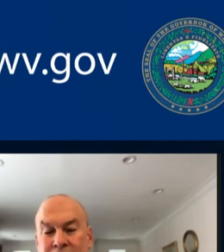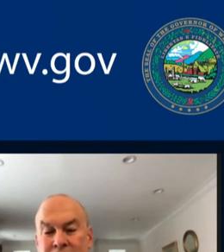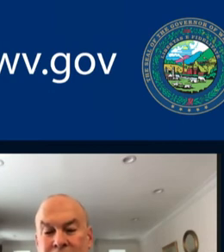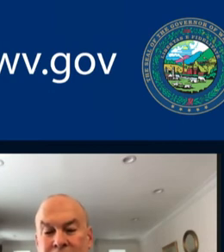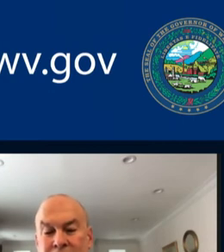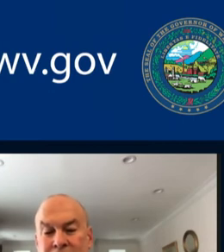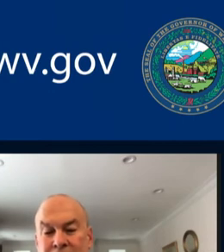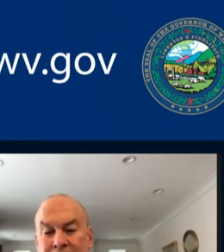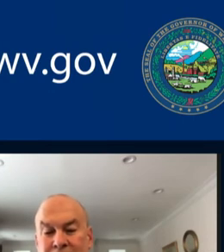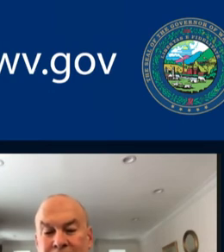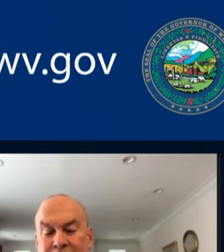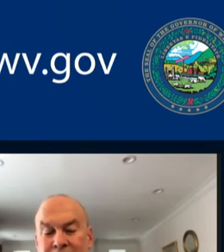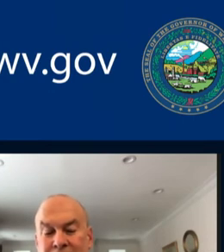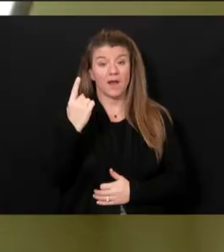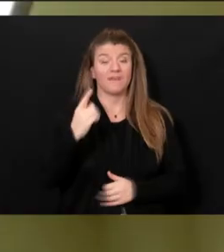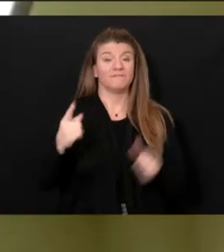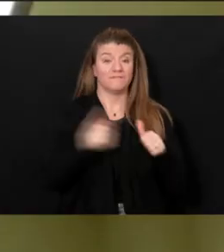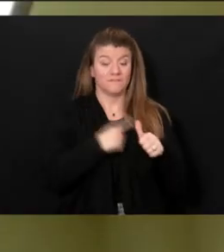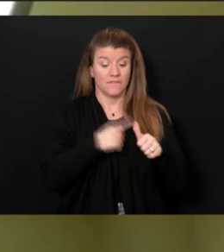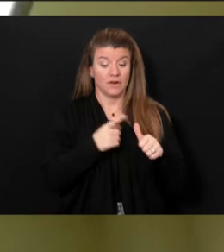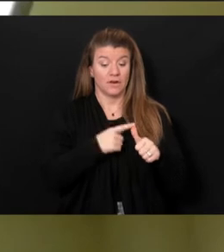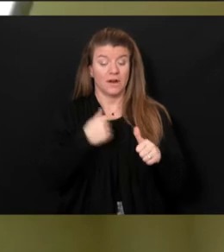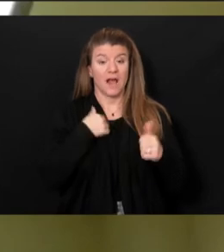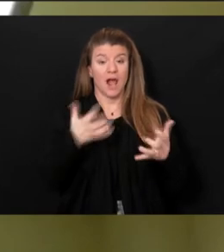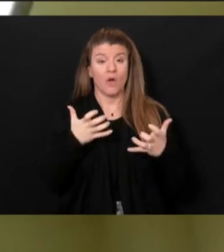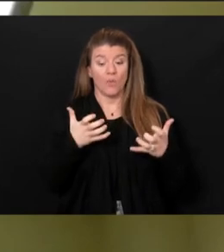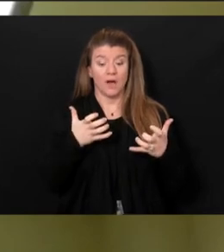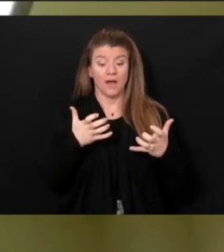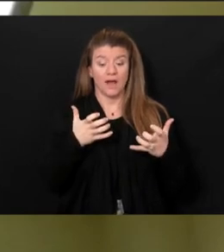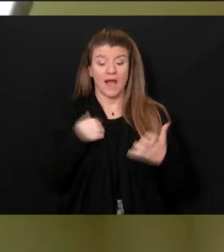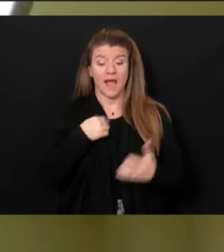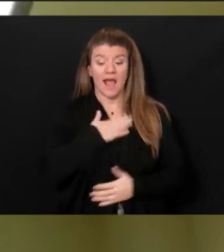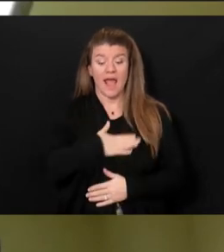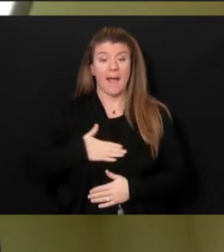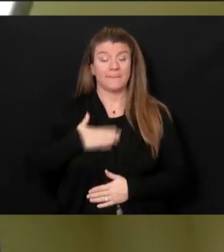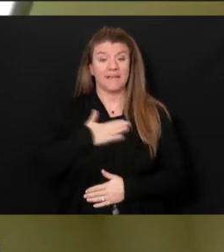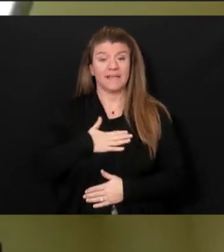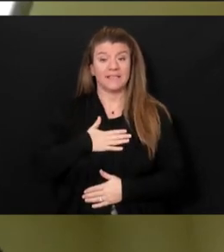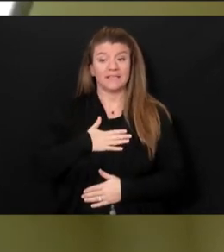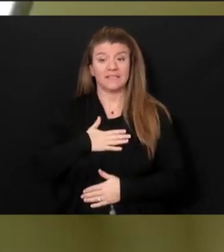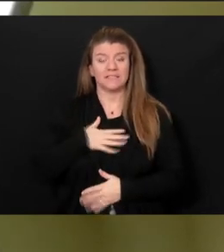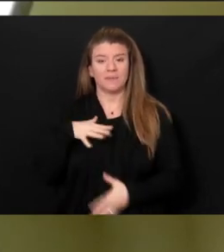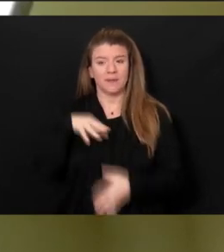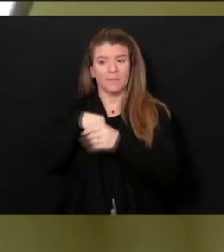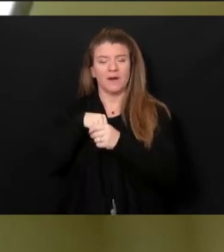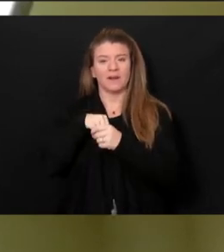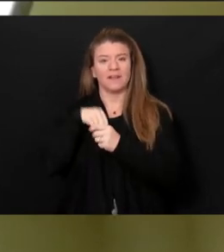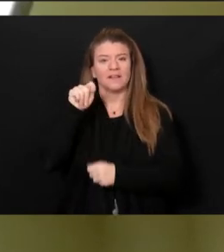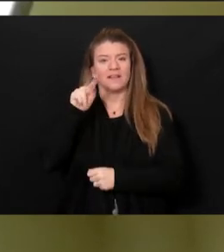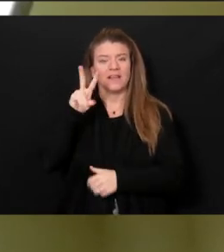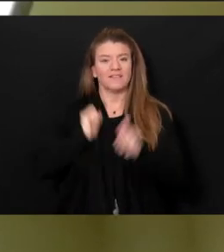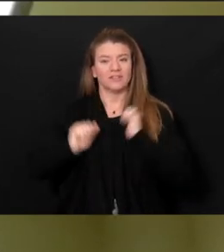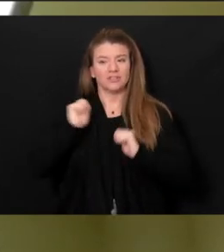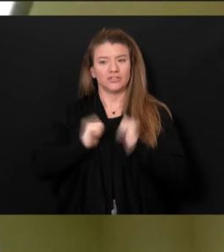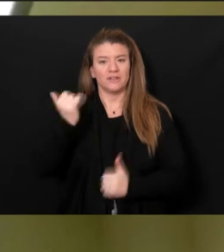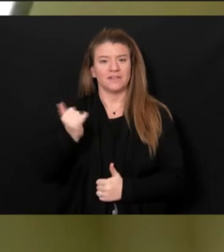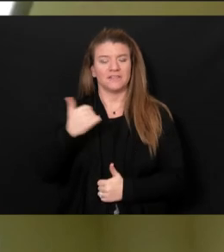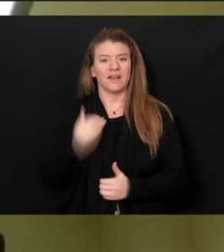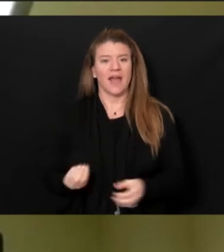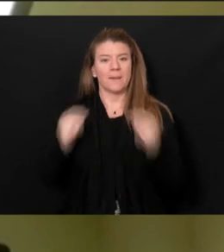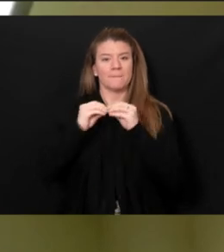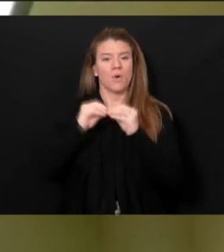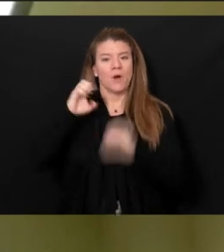Hello, everyone. First of all, I wanted to say I'm pleased to be a small part of a TV show that now has had more episodes than the